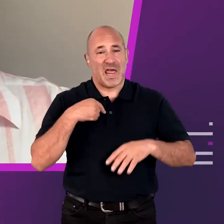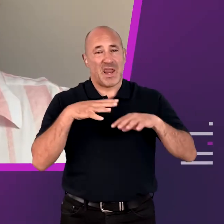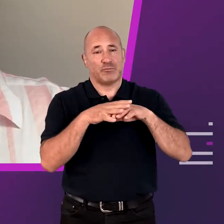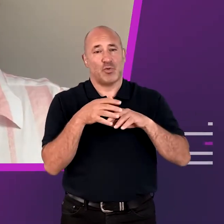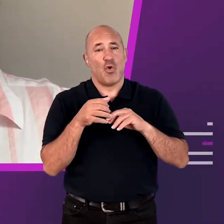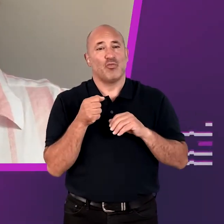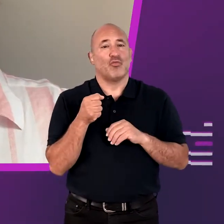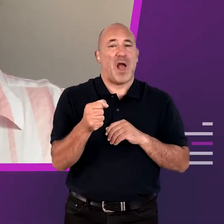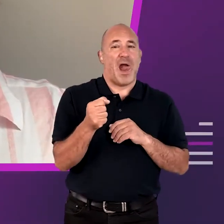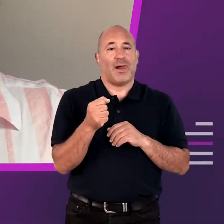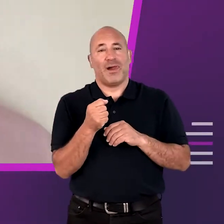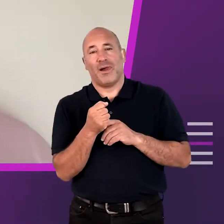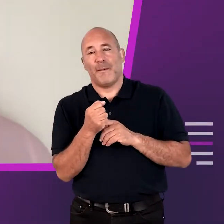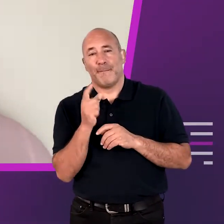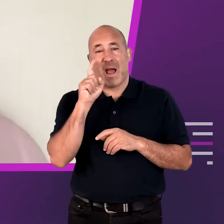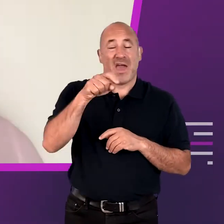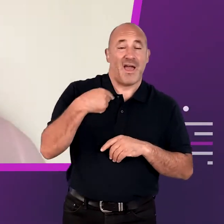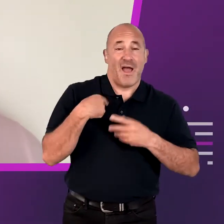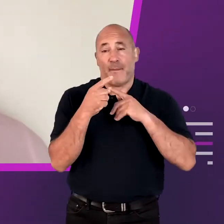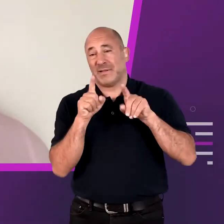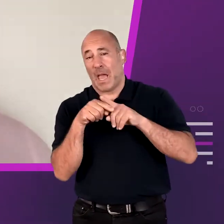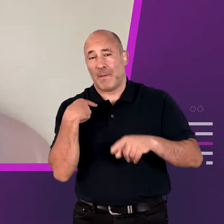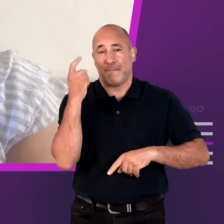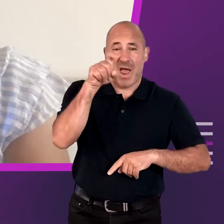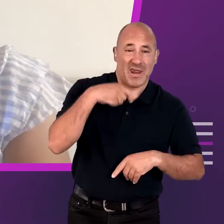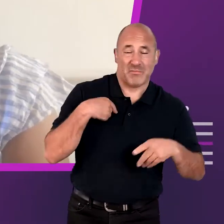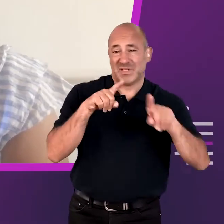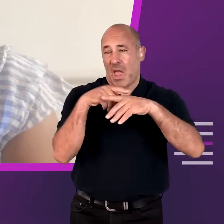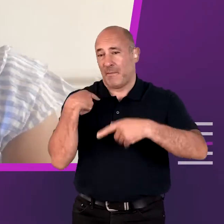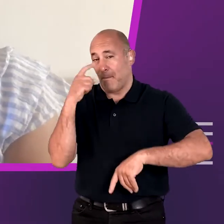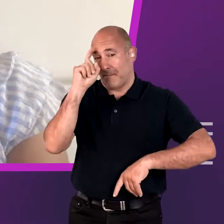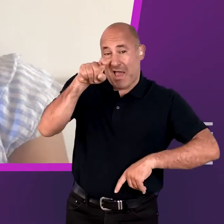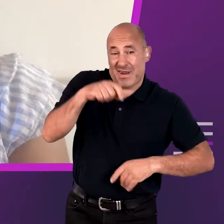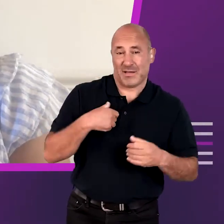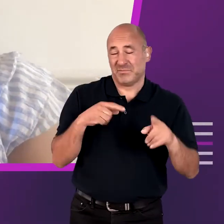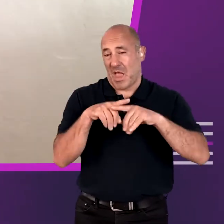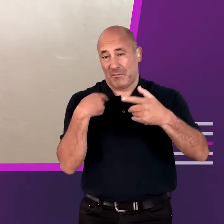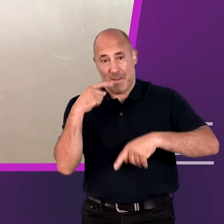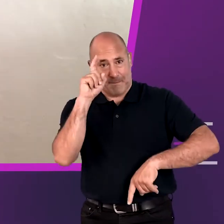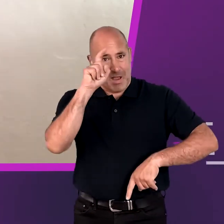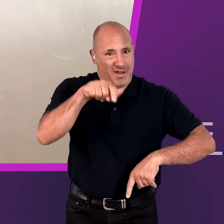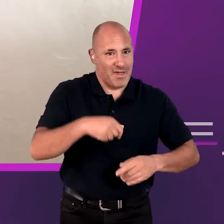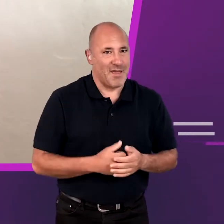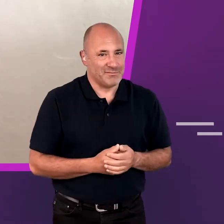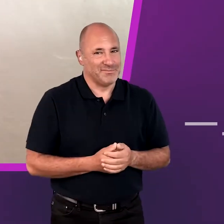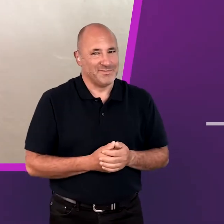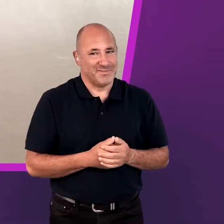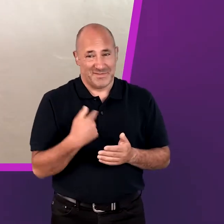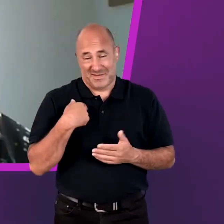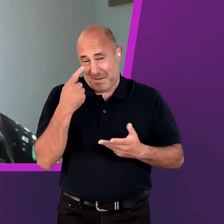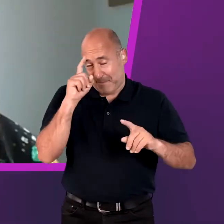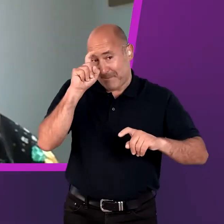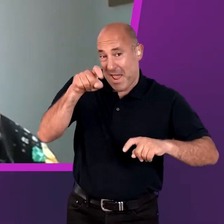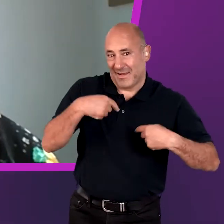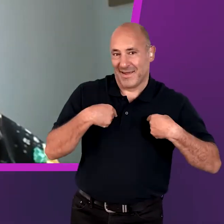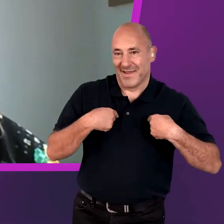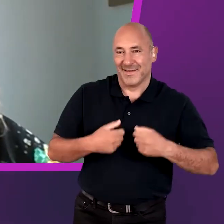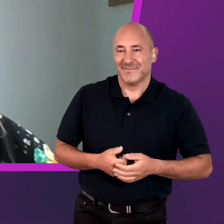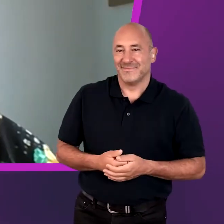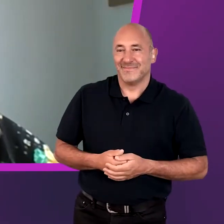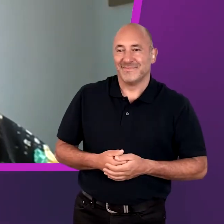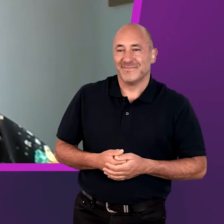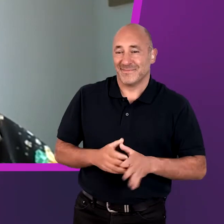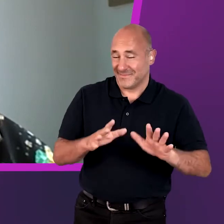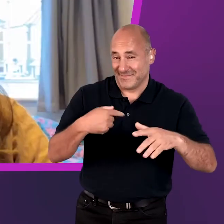I'm a Network Rail pioneer. I'm a Network Rail pioneer. I'm a Network Rail pioneer. I'm a Network Rail pioneer. I'm a Network